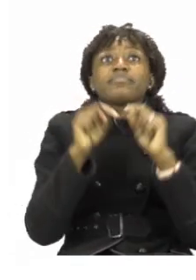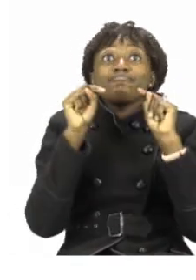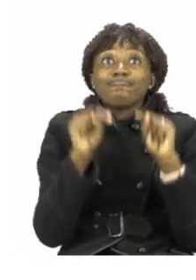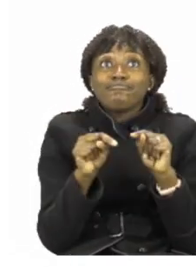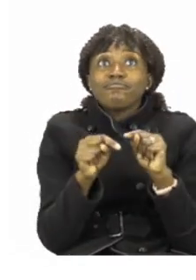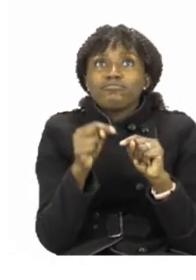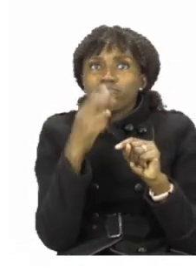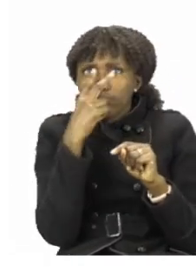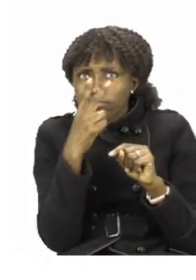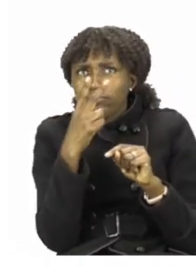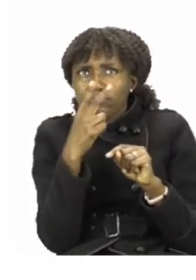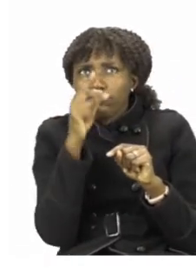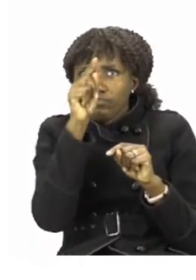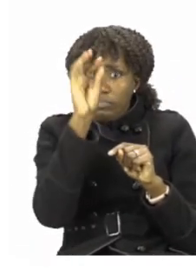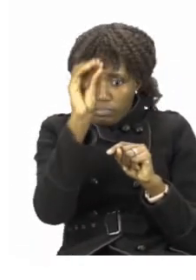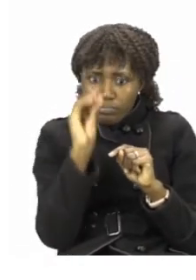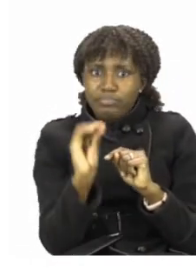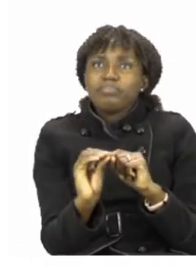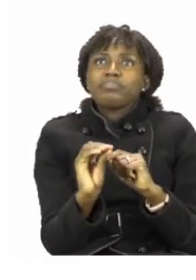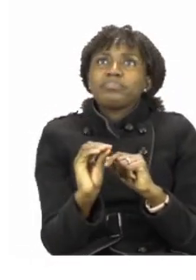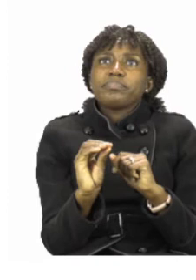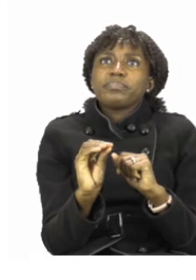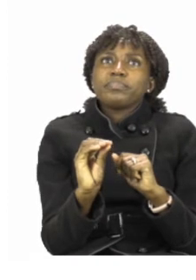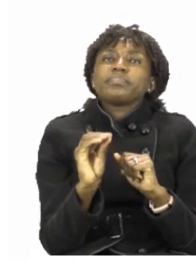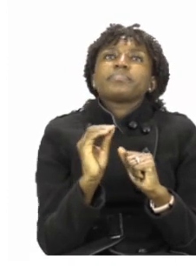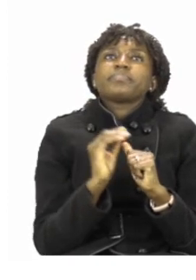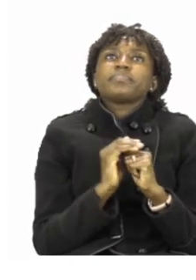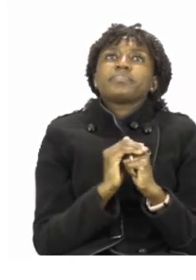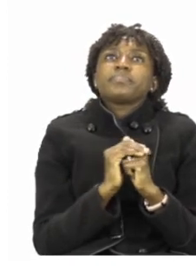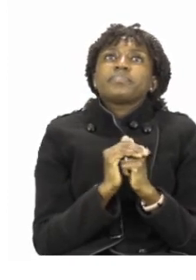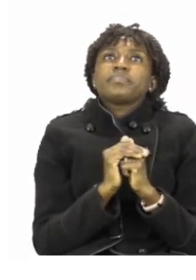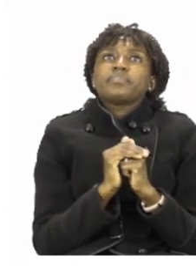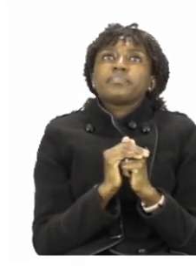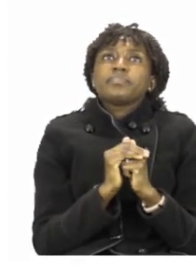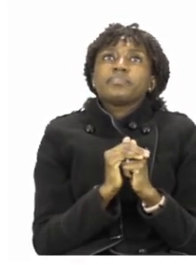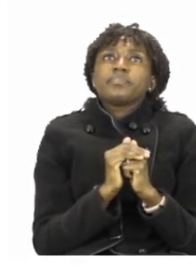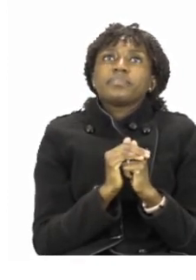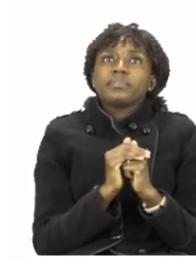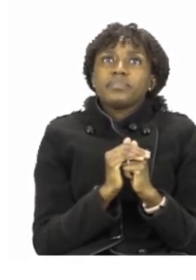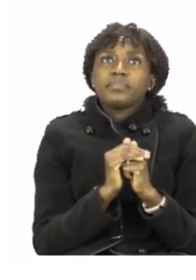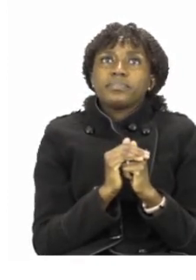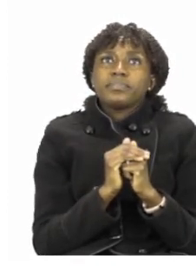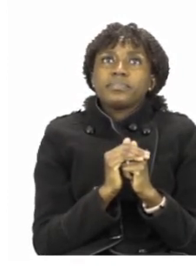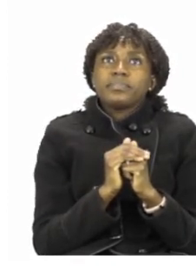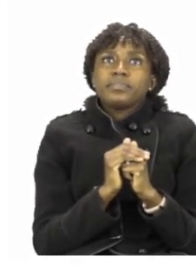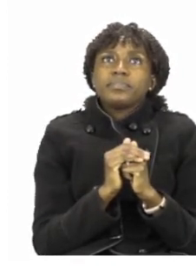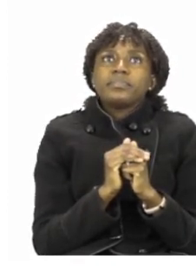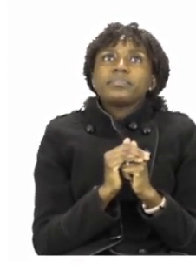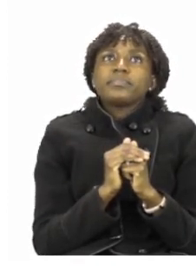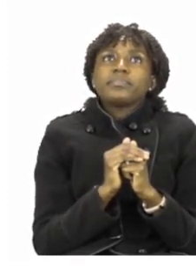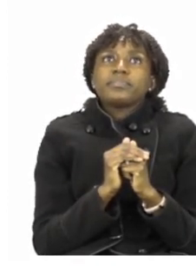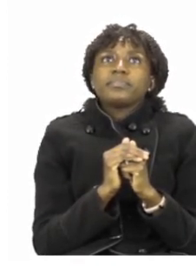use the information on the table to complete the bar graph and show the different flowers brought to the